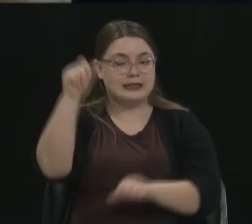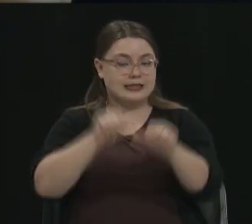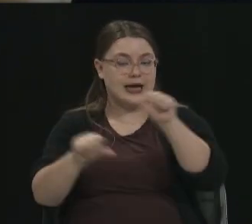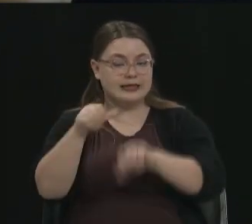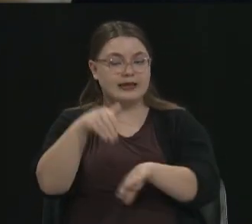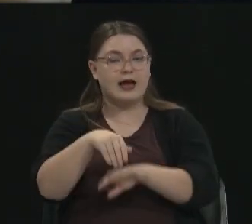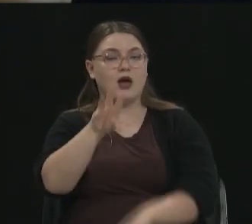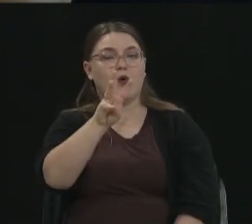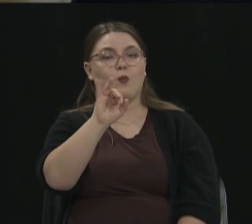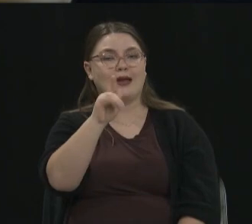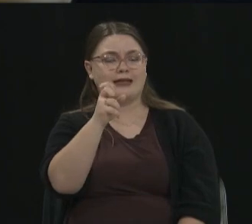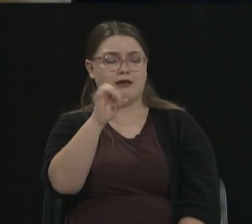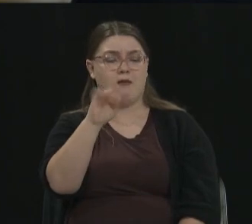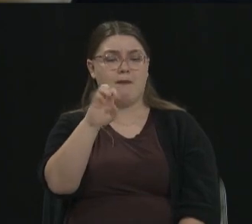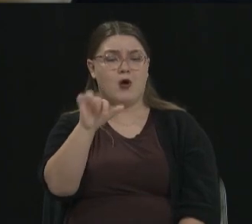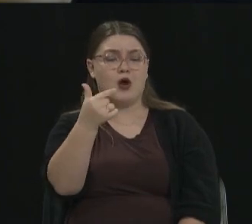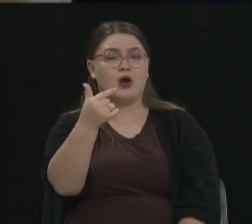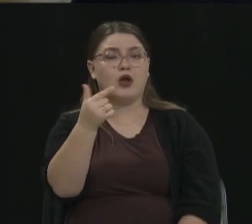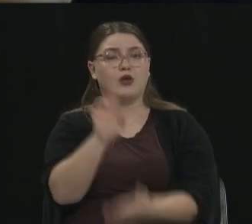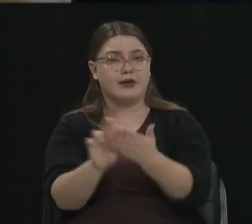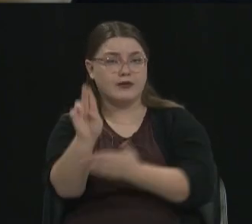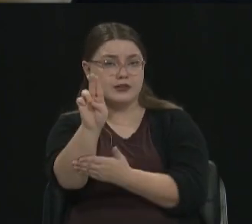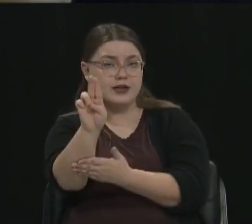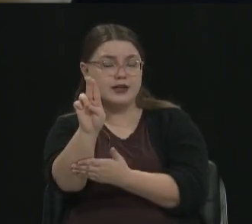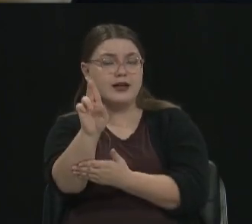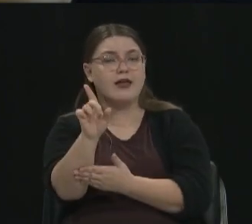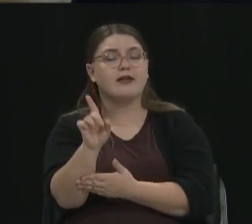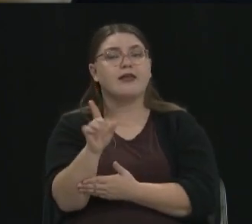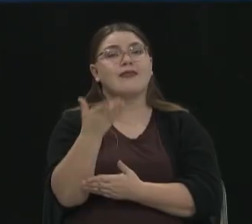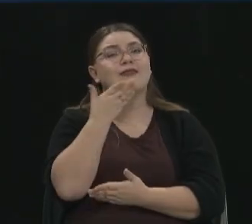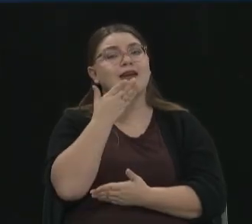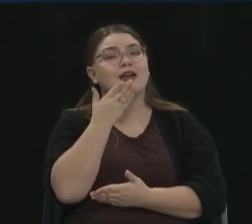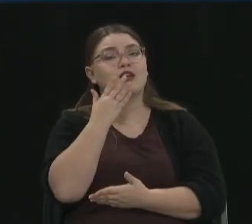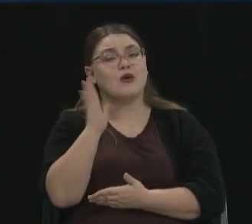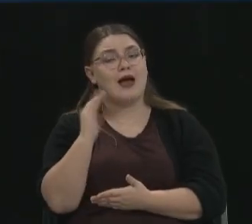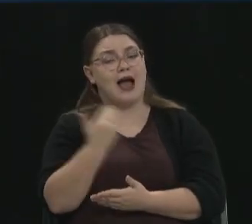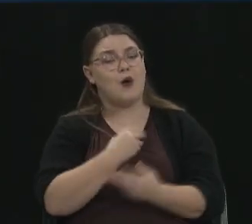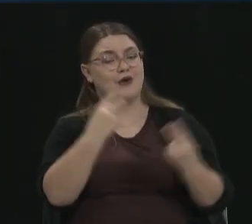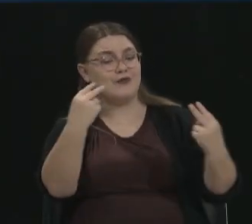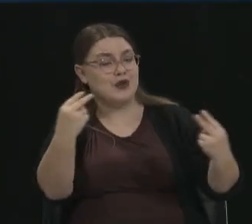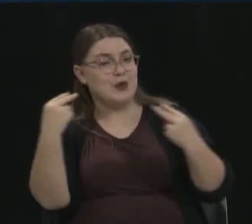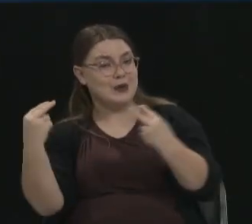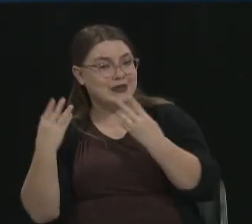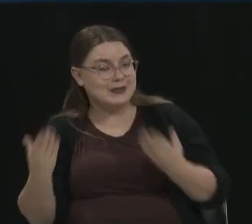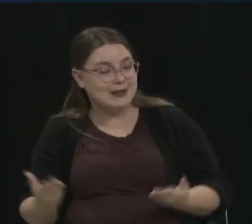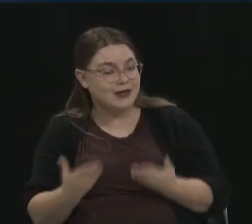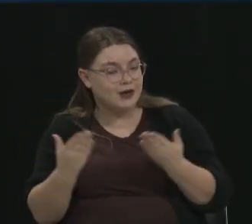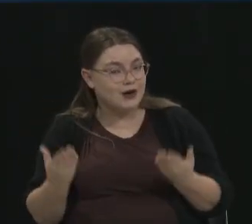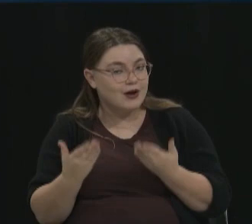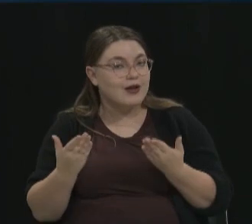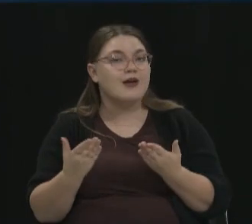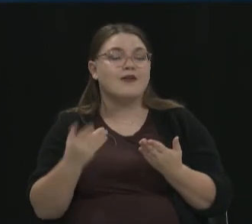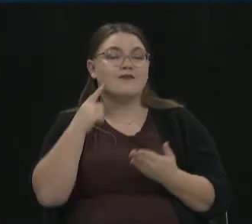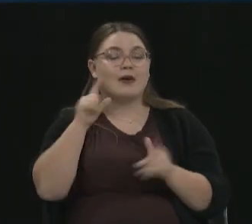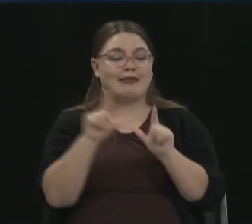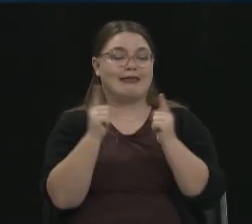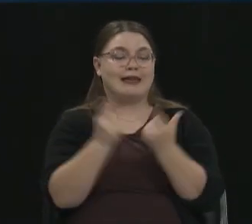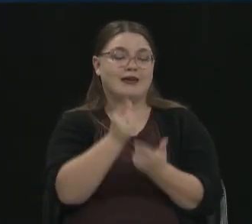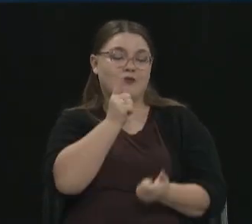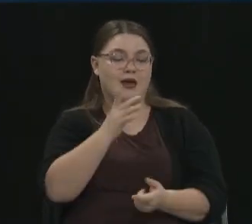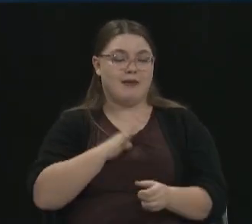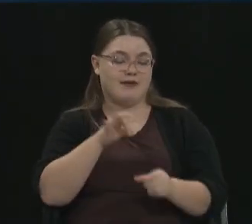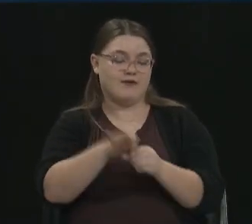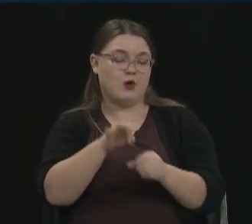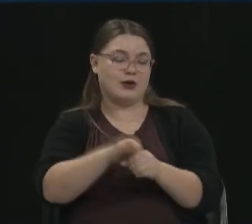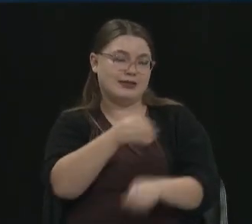University. And I want to thank our viewers, for watching us tonight on League of Women Voters Empowering You. The League